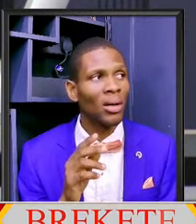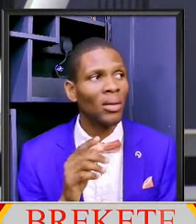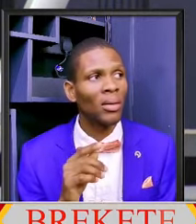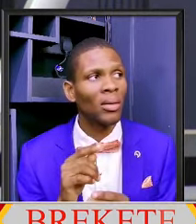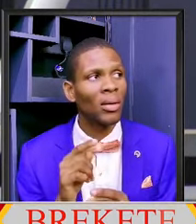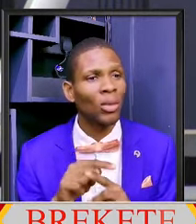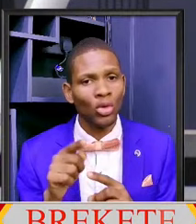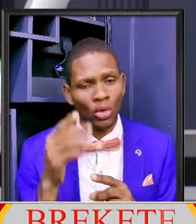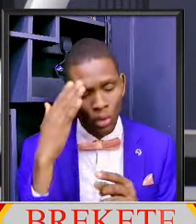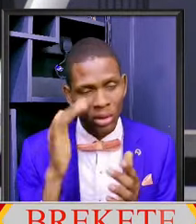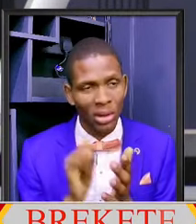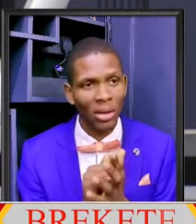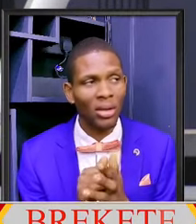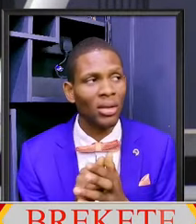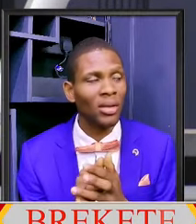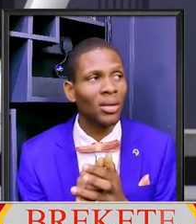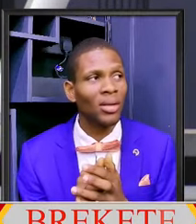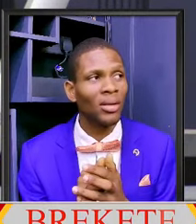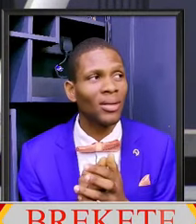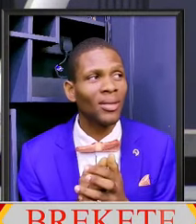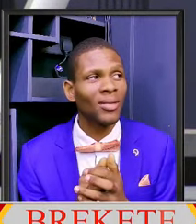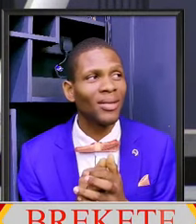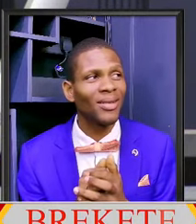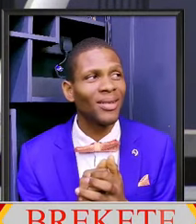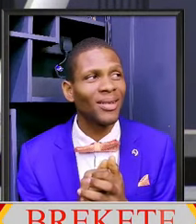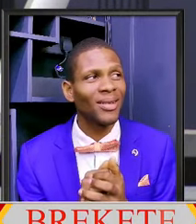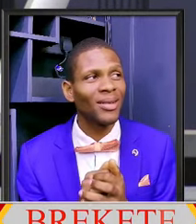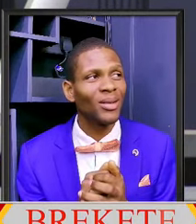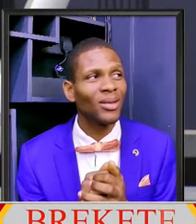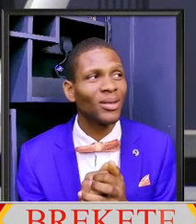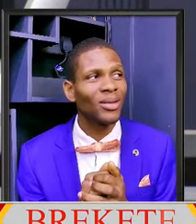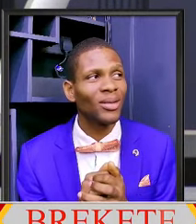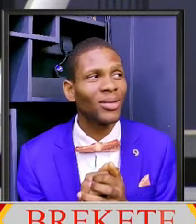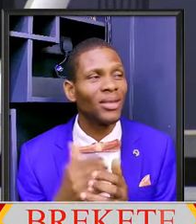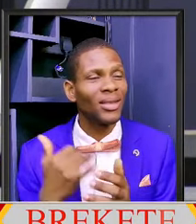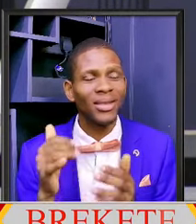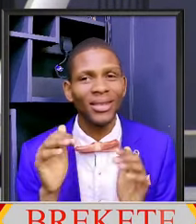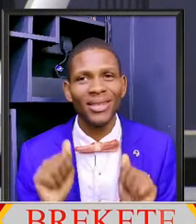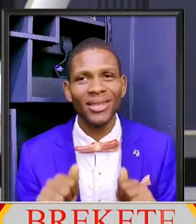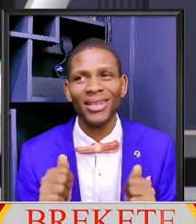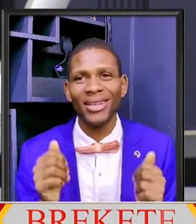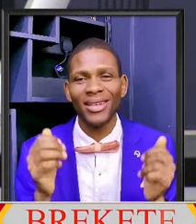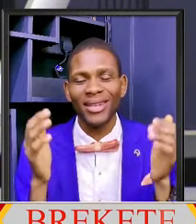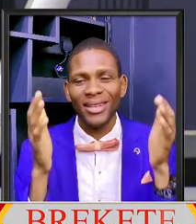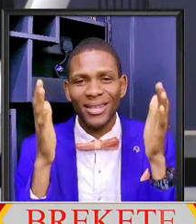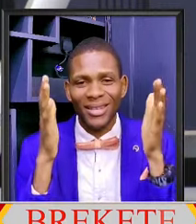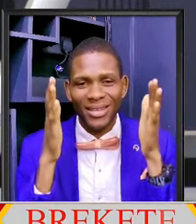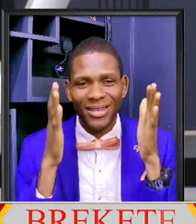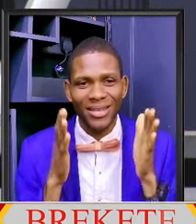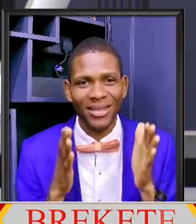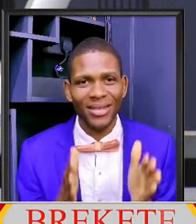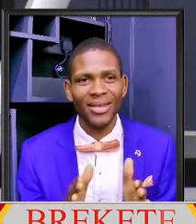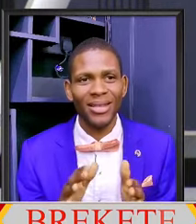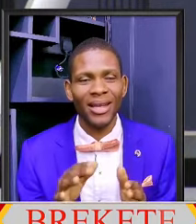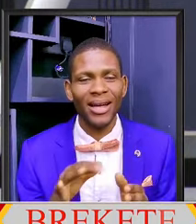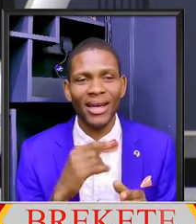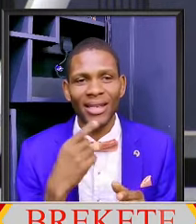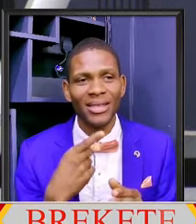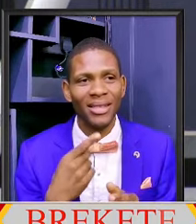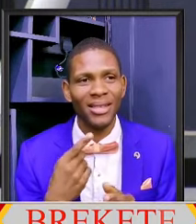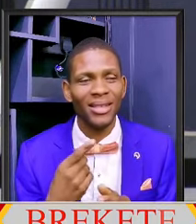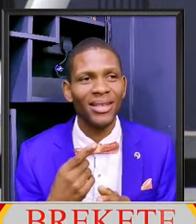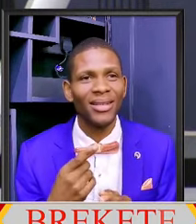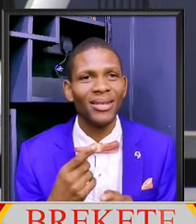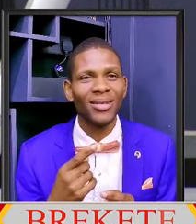say you. Don't worry. Okay, they can trim it, ba. That's why I said dresses.